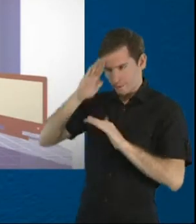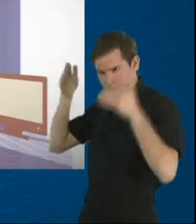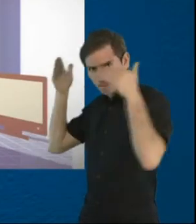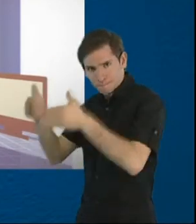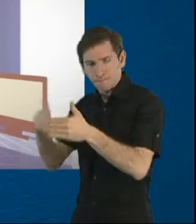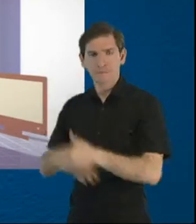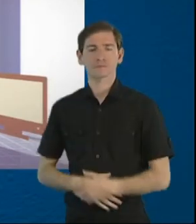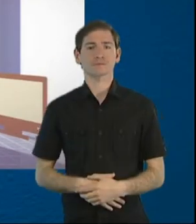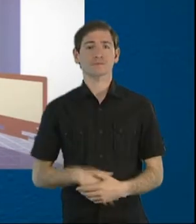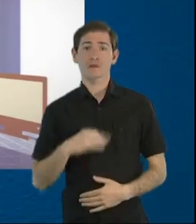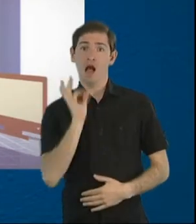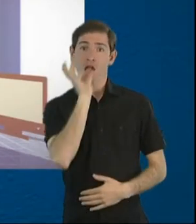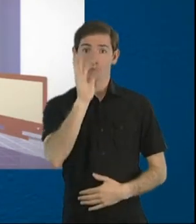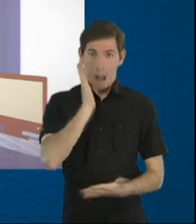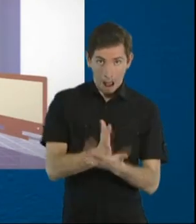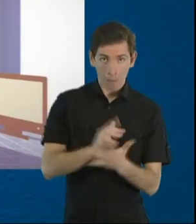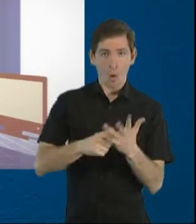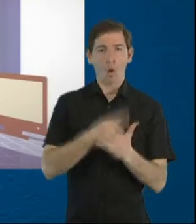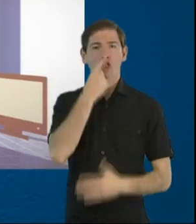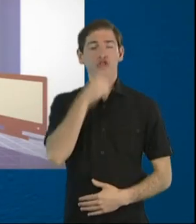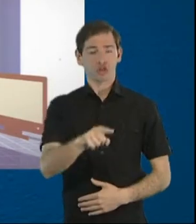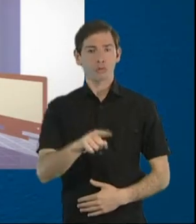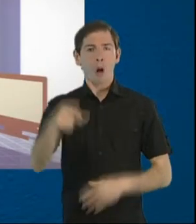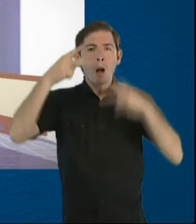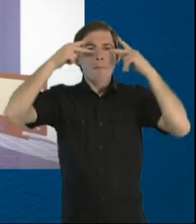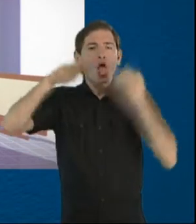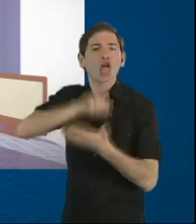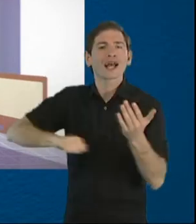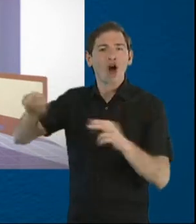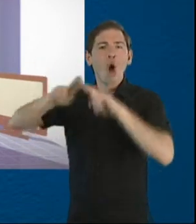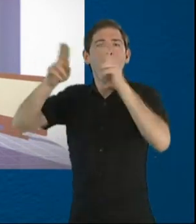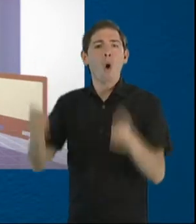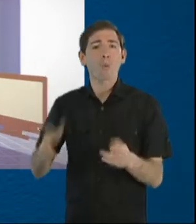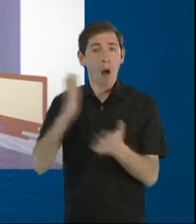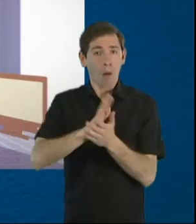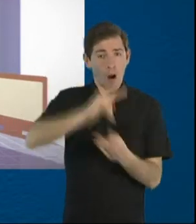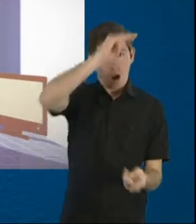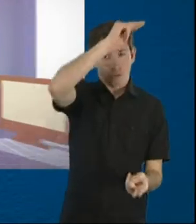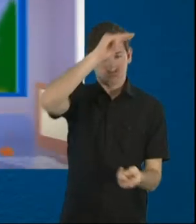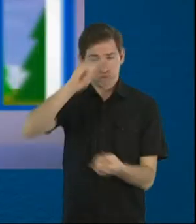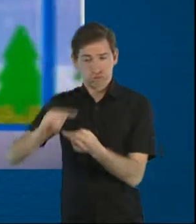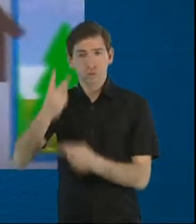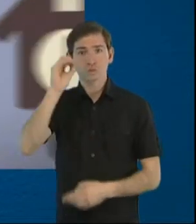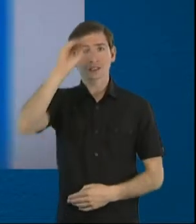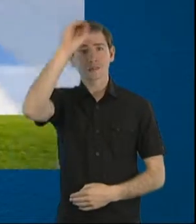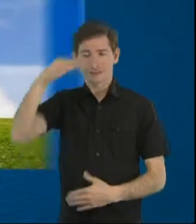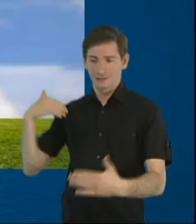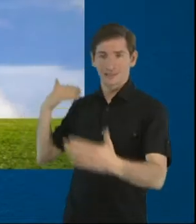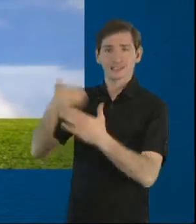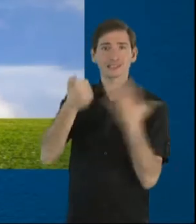Fact or fiction? Burglaries from homes have fallen by more than 20% in the last 6 years.